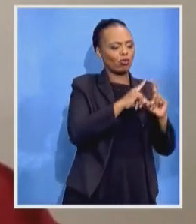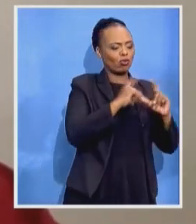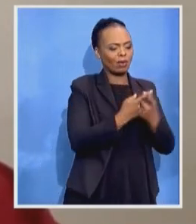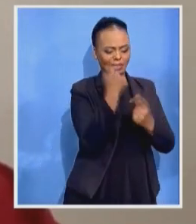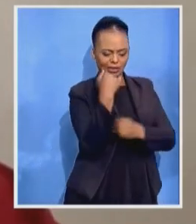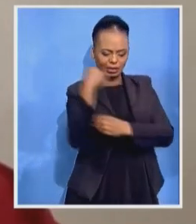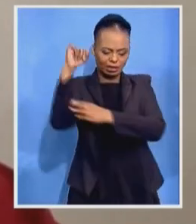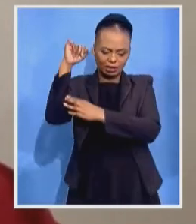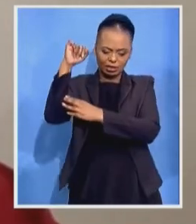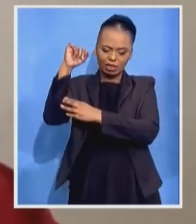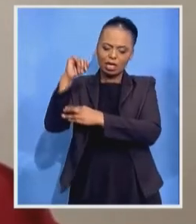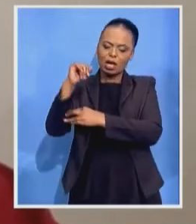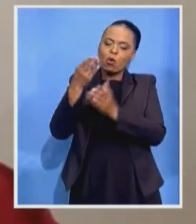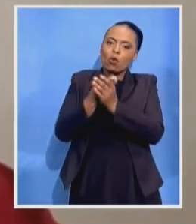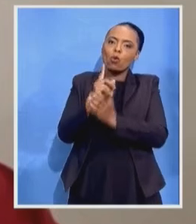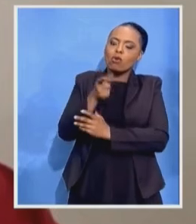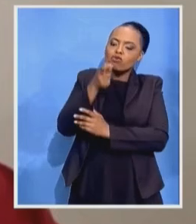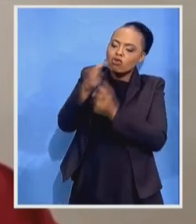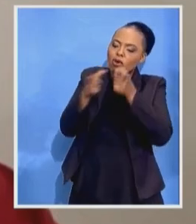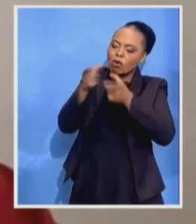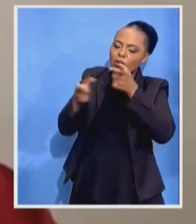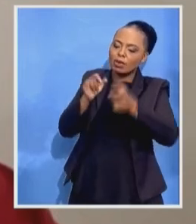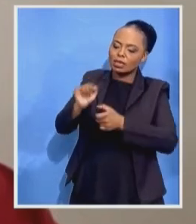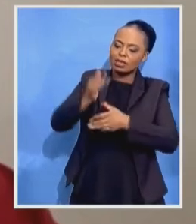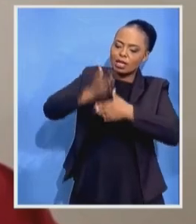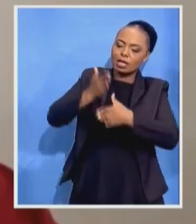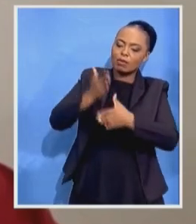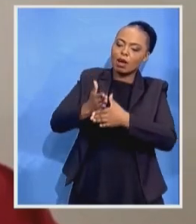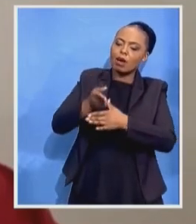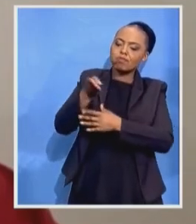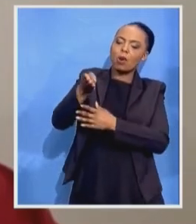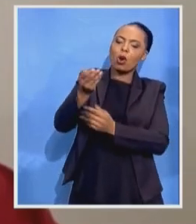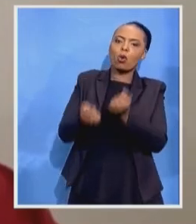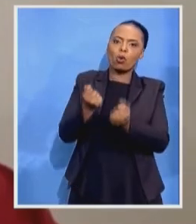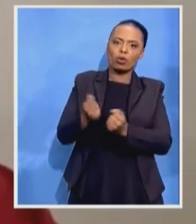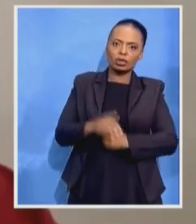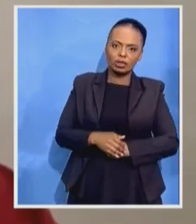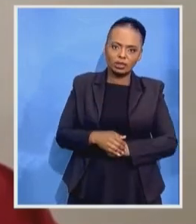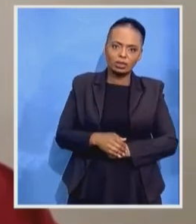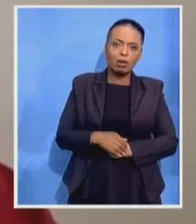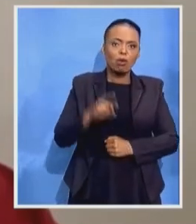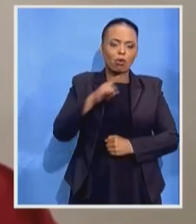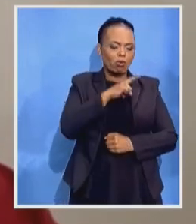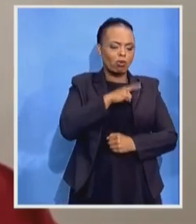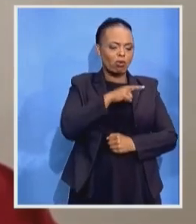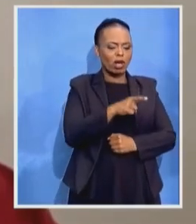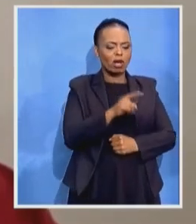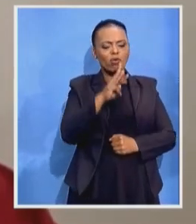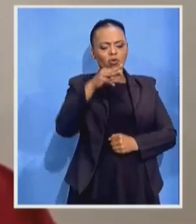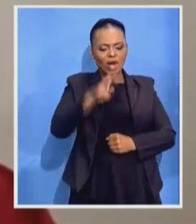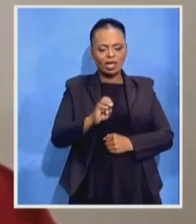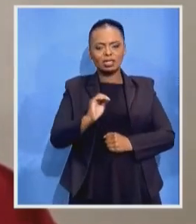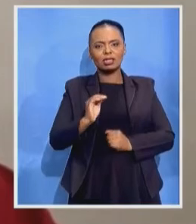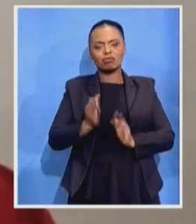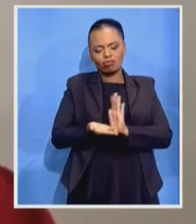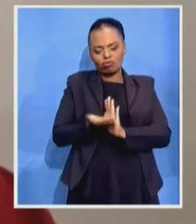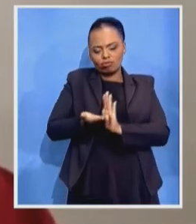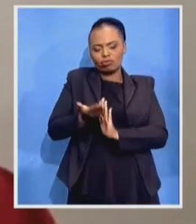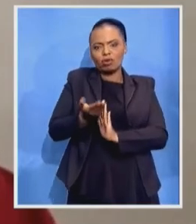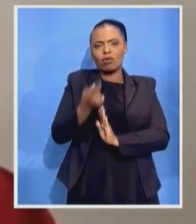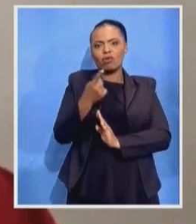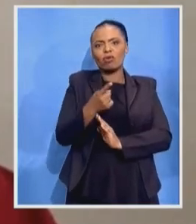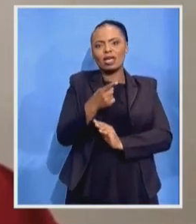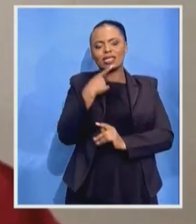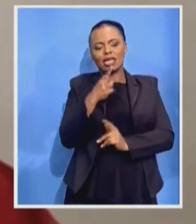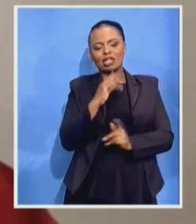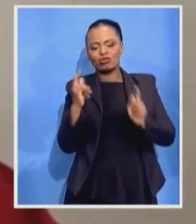Labour Appeal Court, simplistically likening wage adjustments for workers to social grants. Important as social grants are,